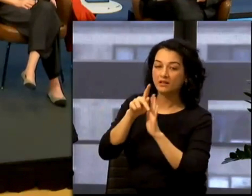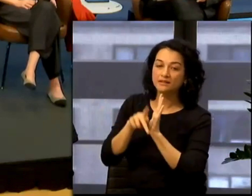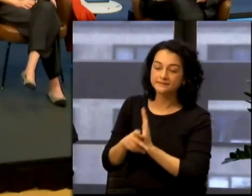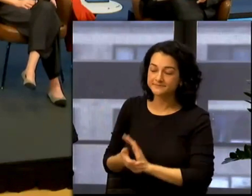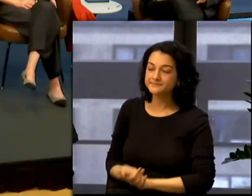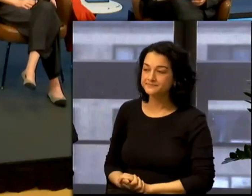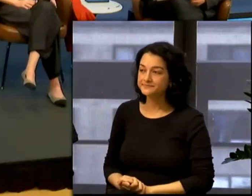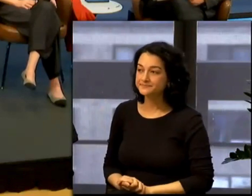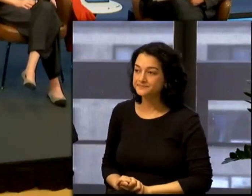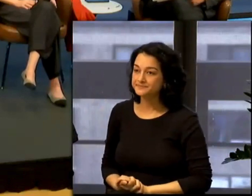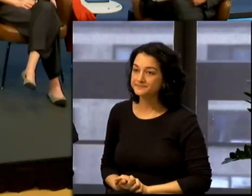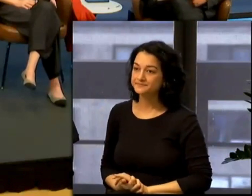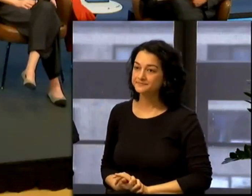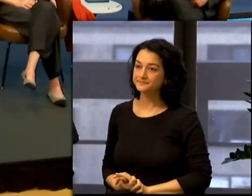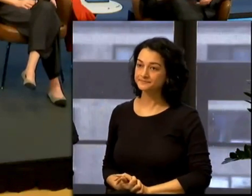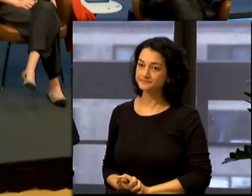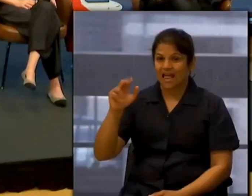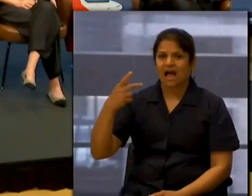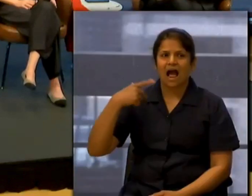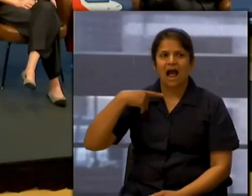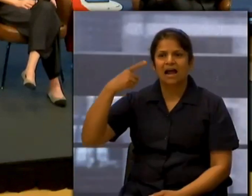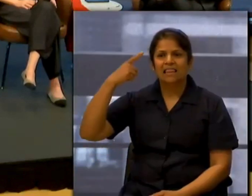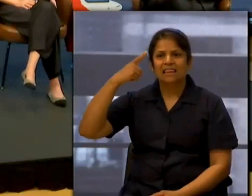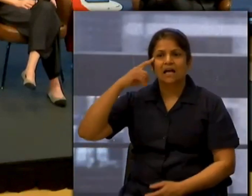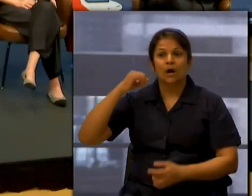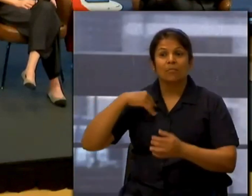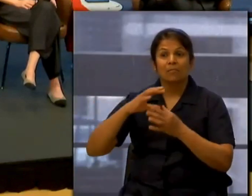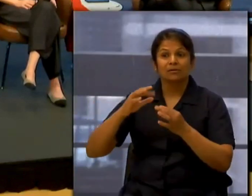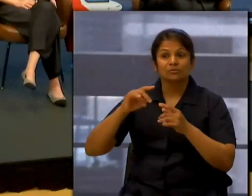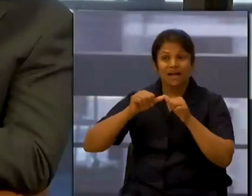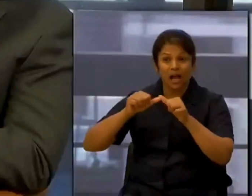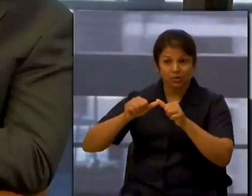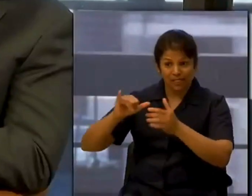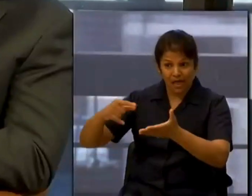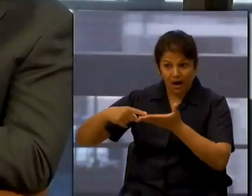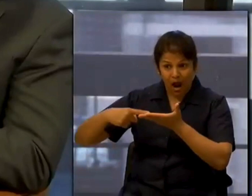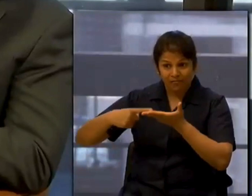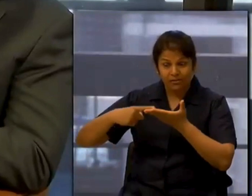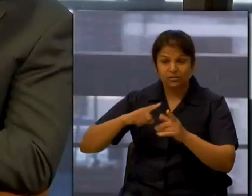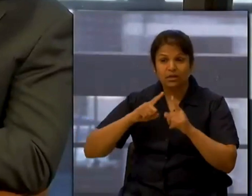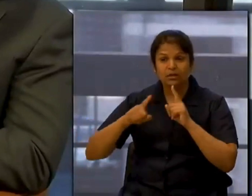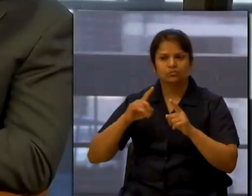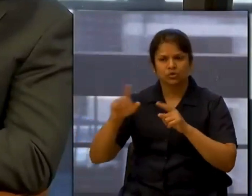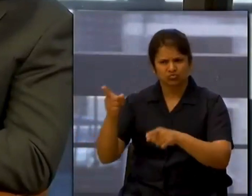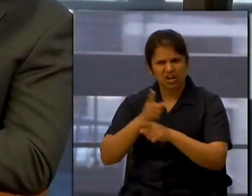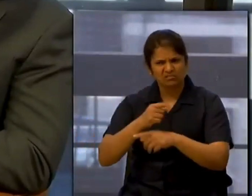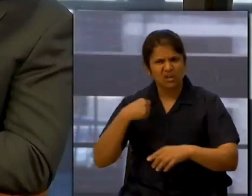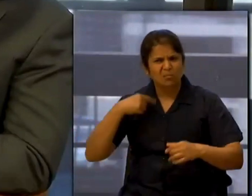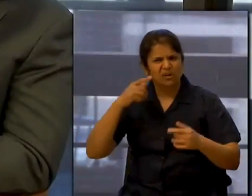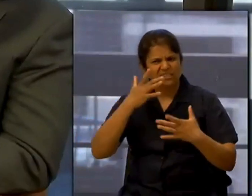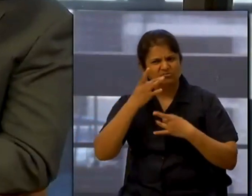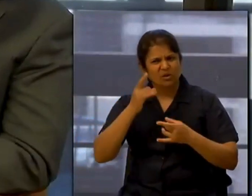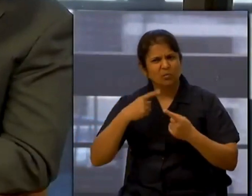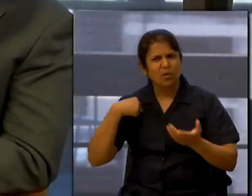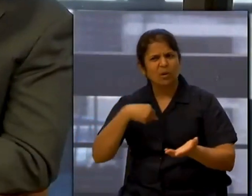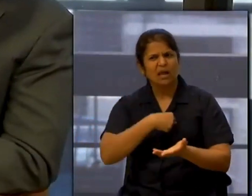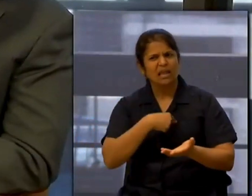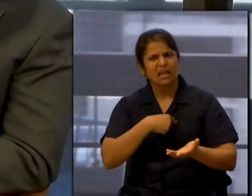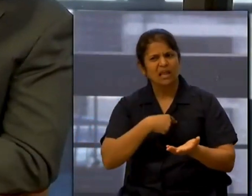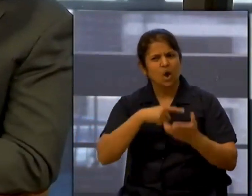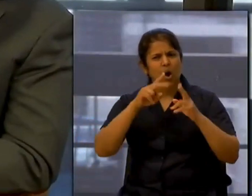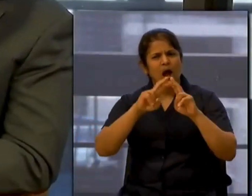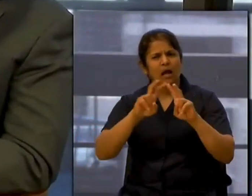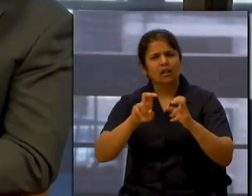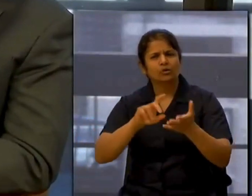this conversation moving forward would be that it would be interesting to look more at that global and international perspective